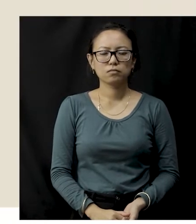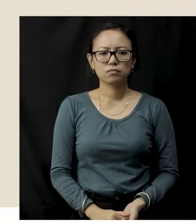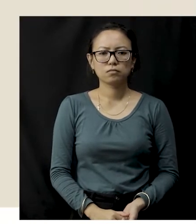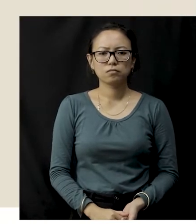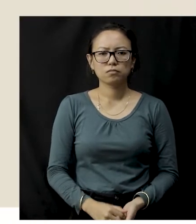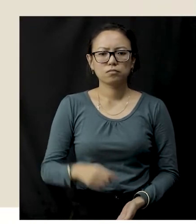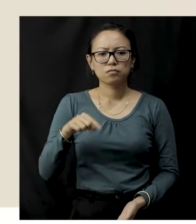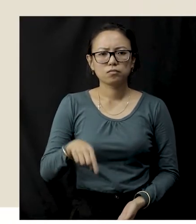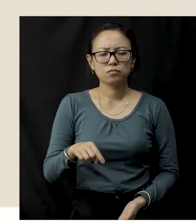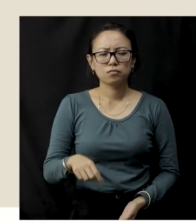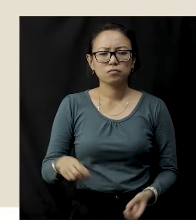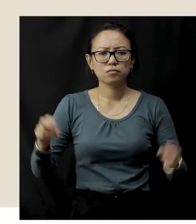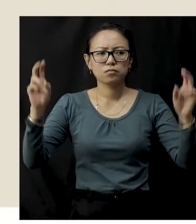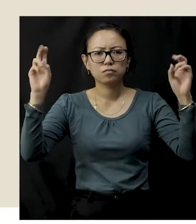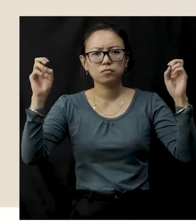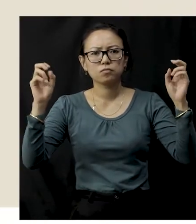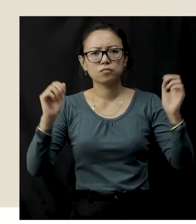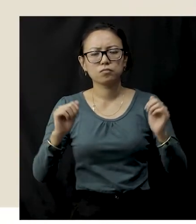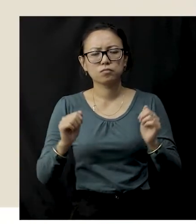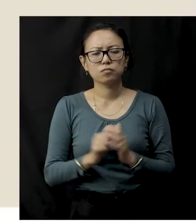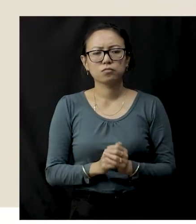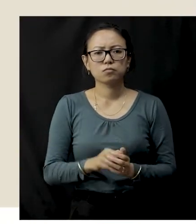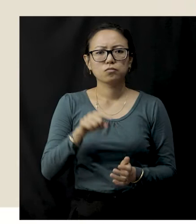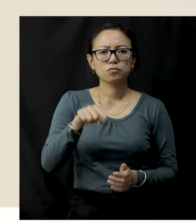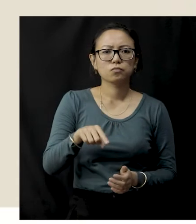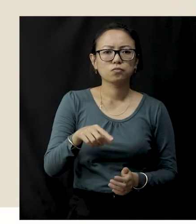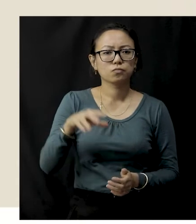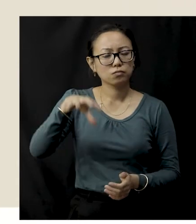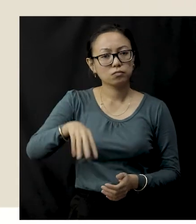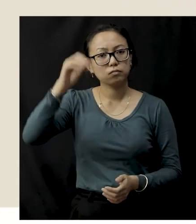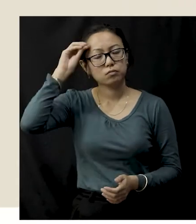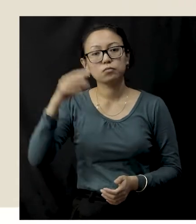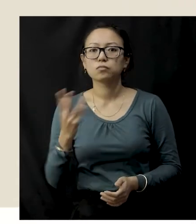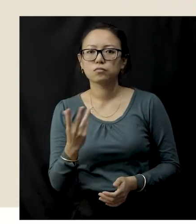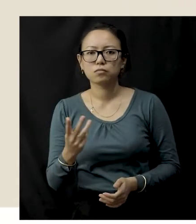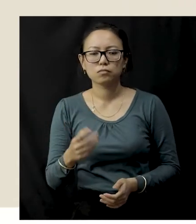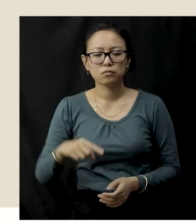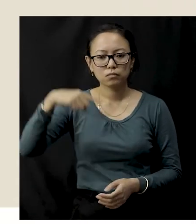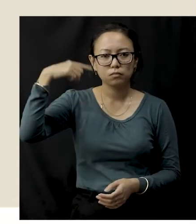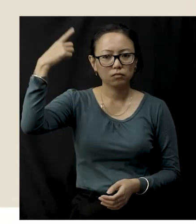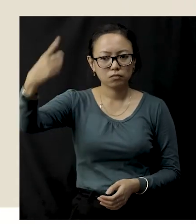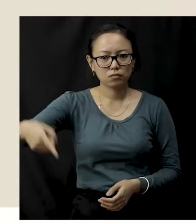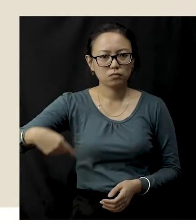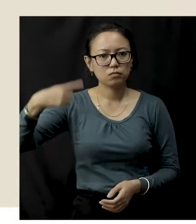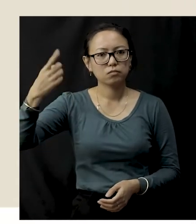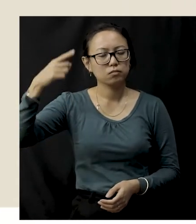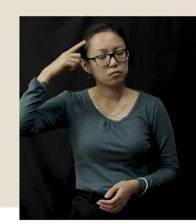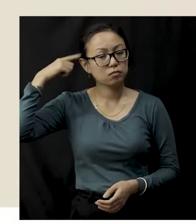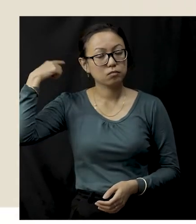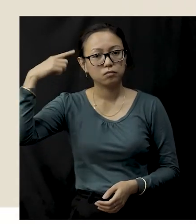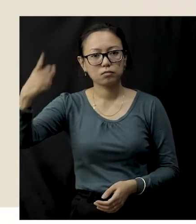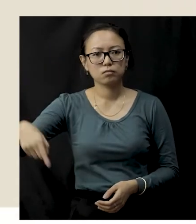So here in this lesson, you are going to learn about a wheel. So a wheel is round in